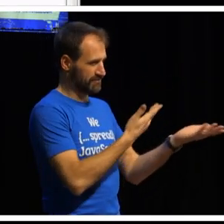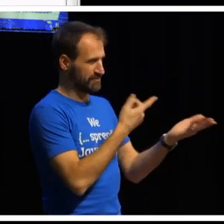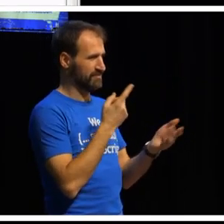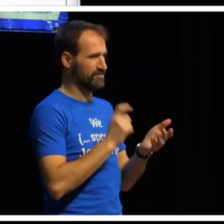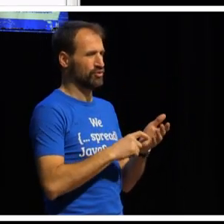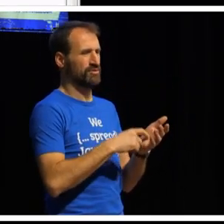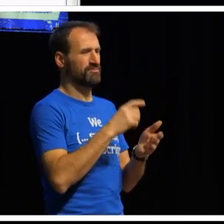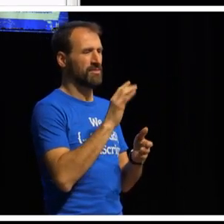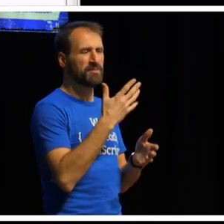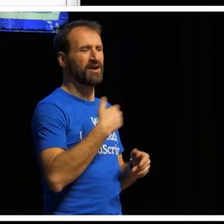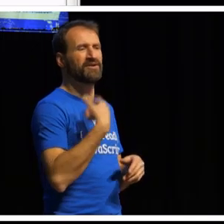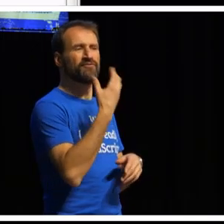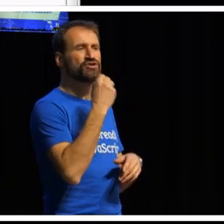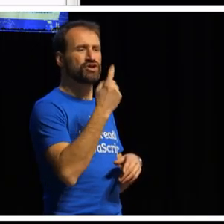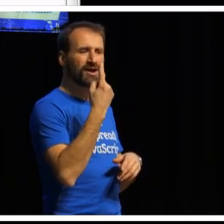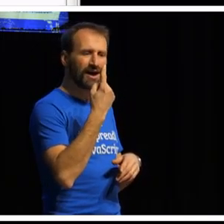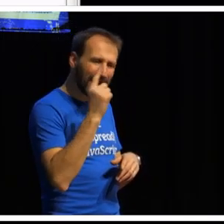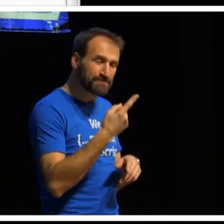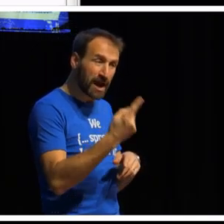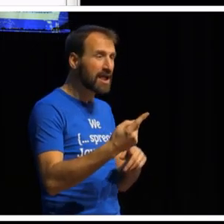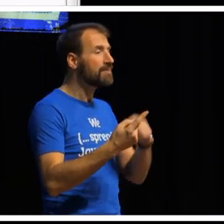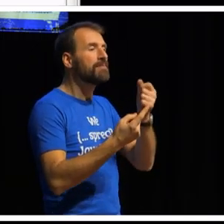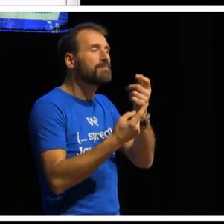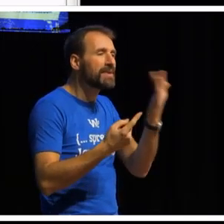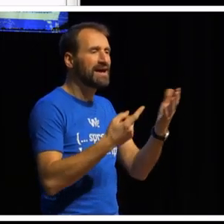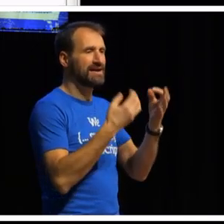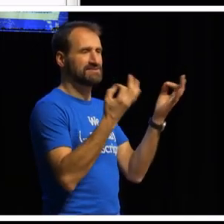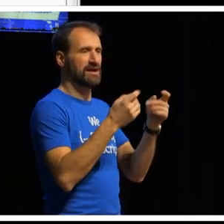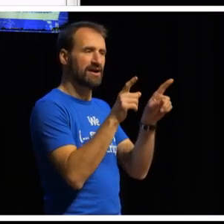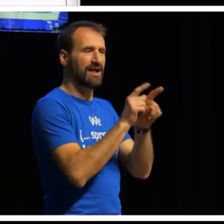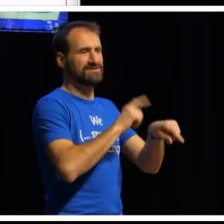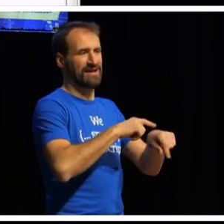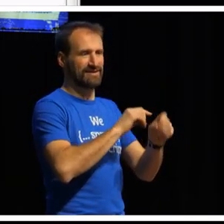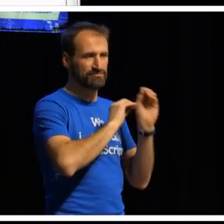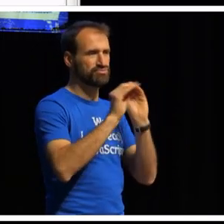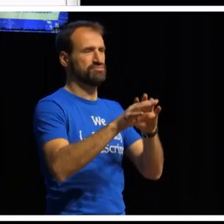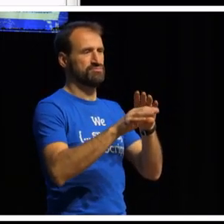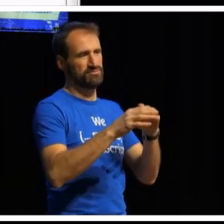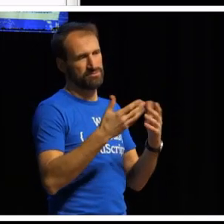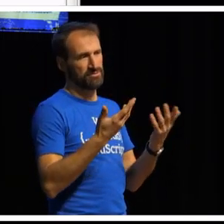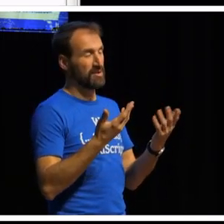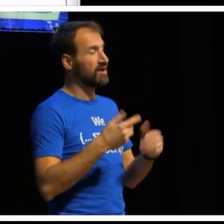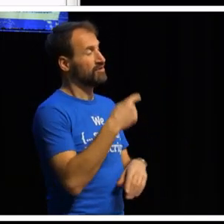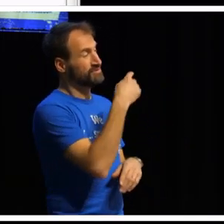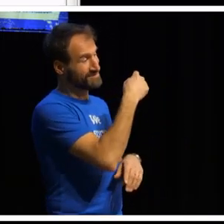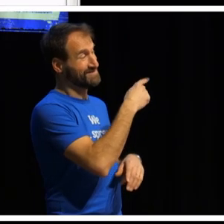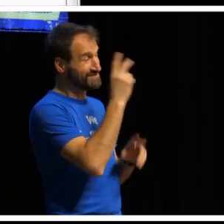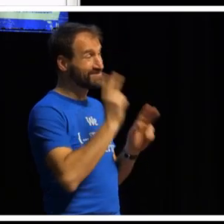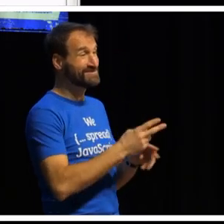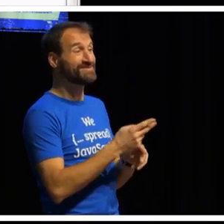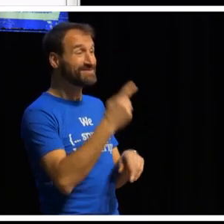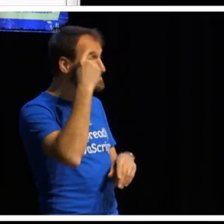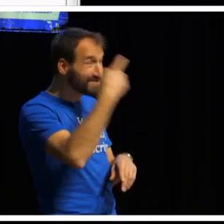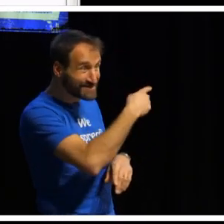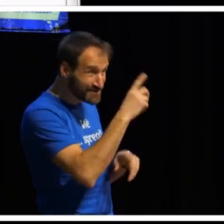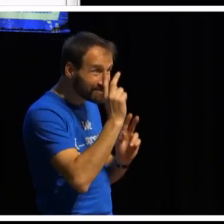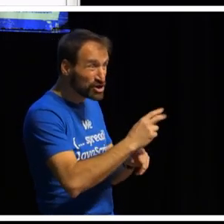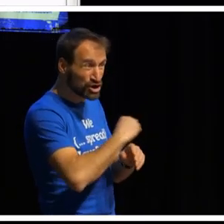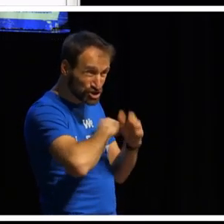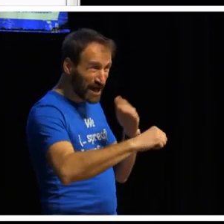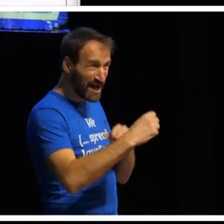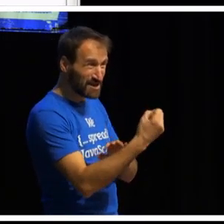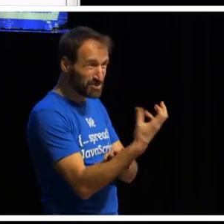once. What makes this worse is that this isn't actually flashing as fast as you think, because there are